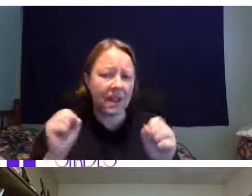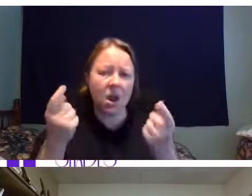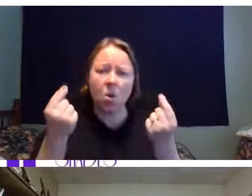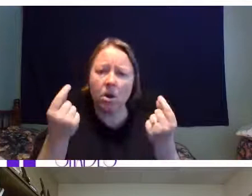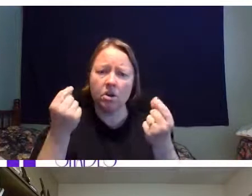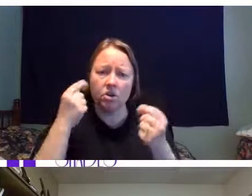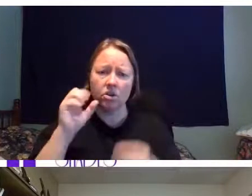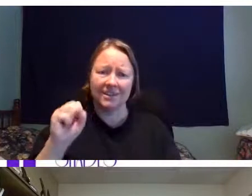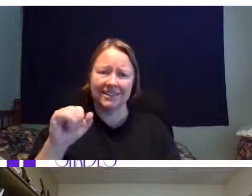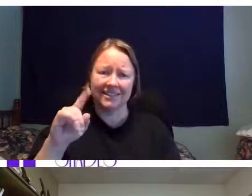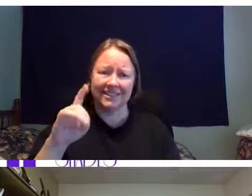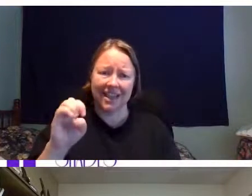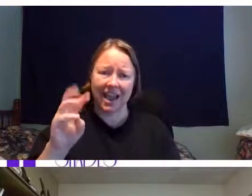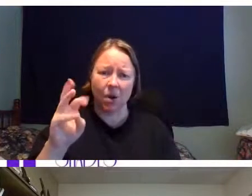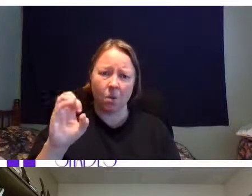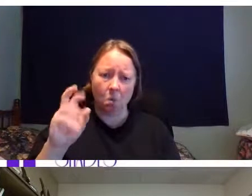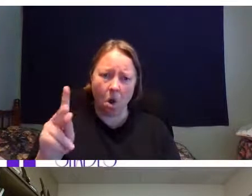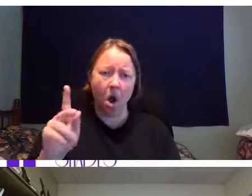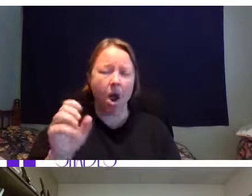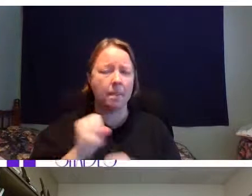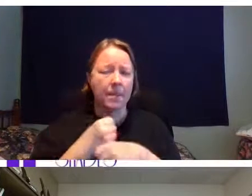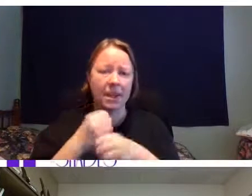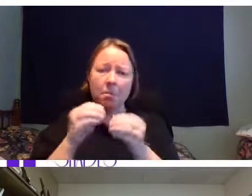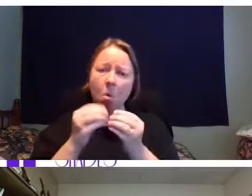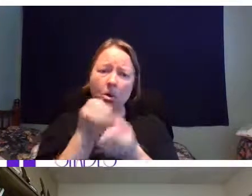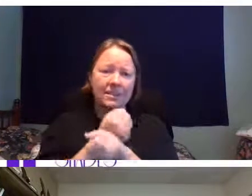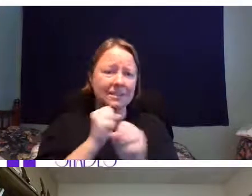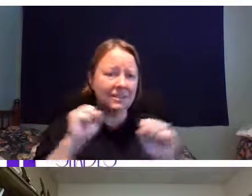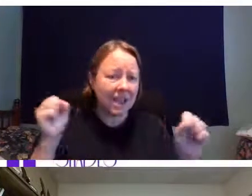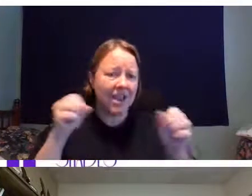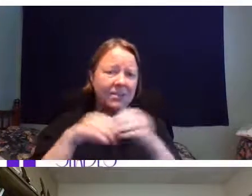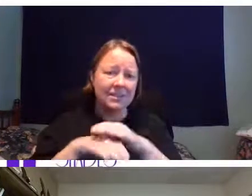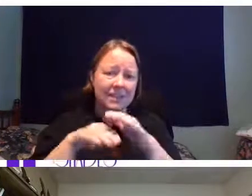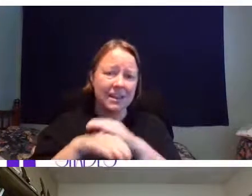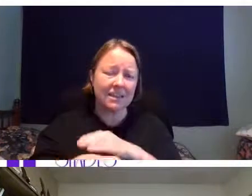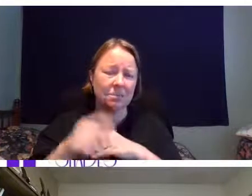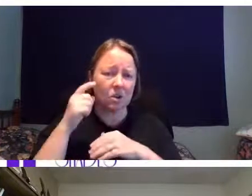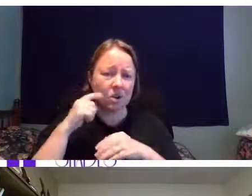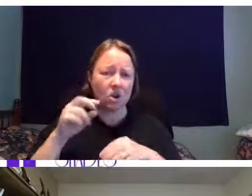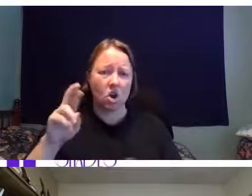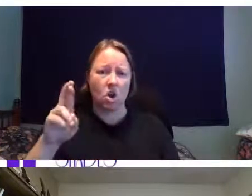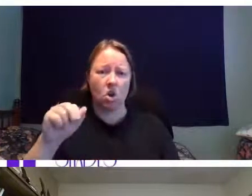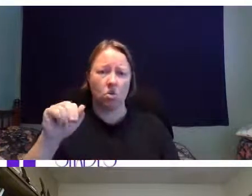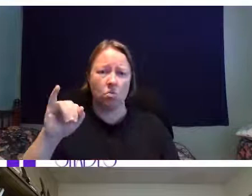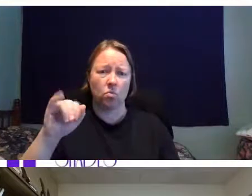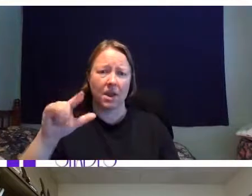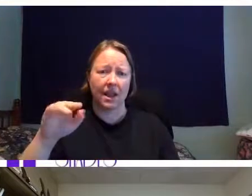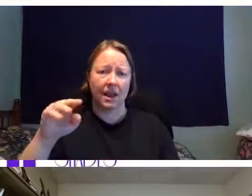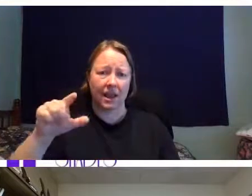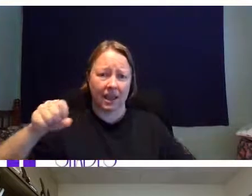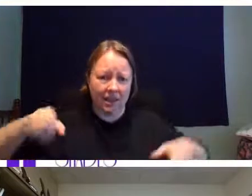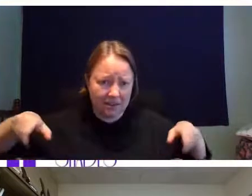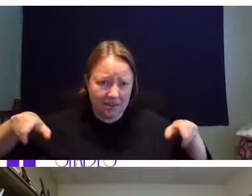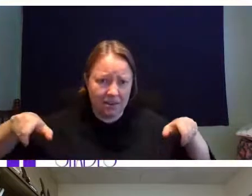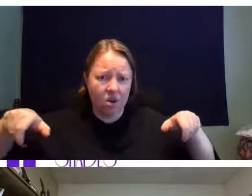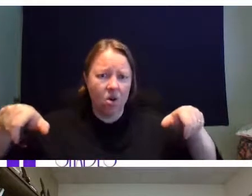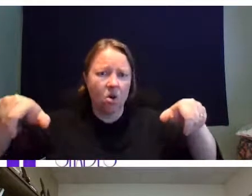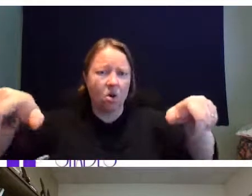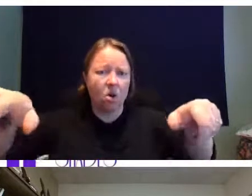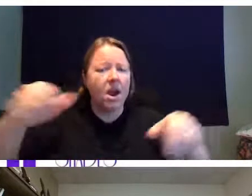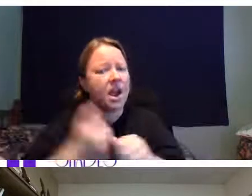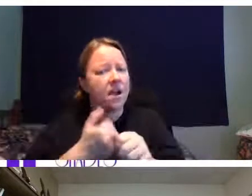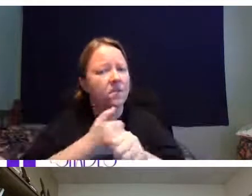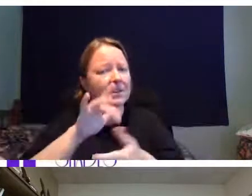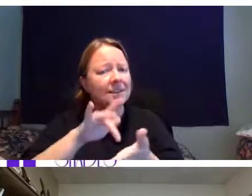sidewalks to make it, safer, more accessible, railings and just things that, every center should have. And as